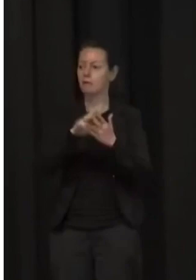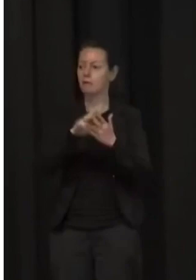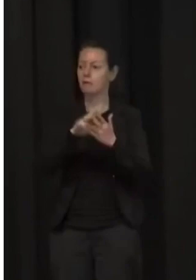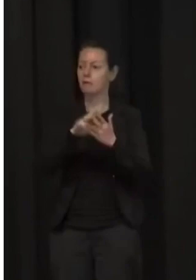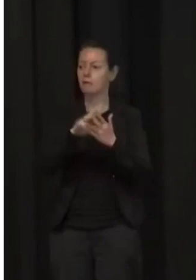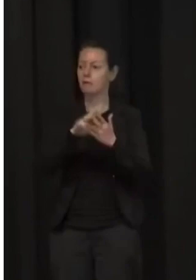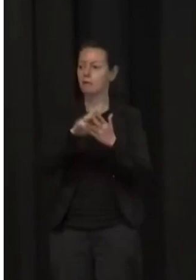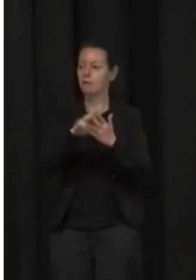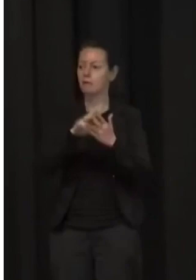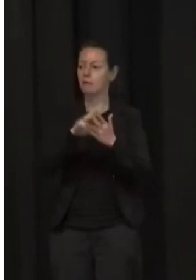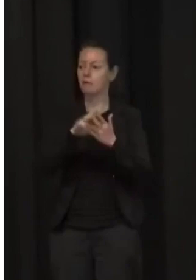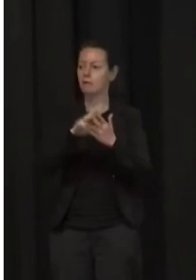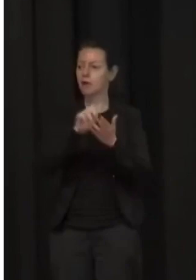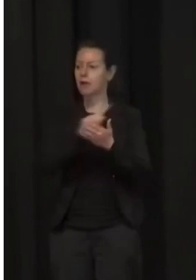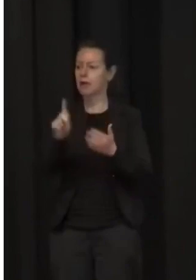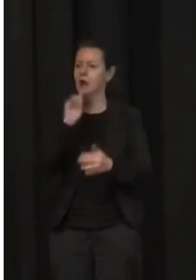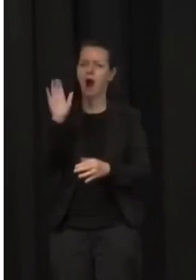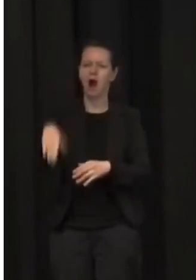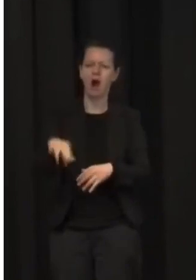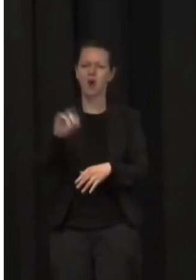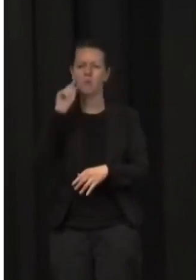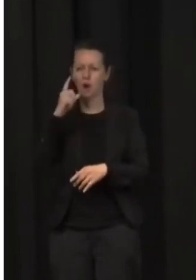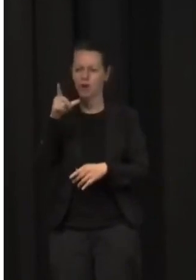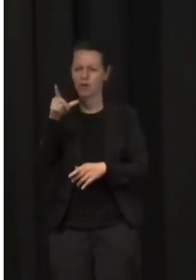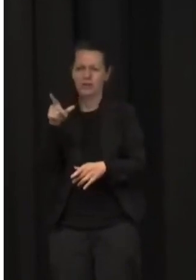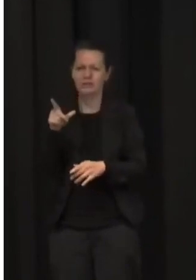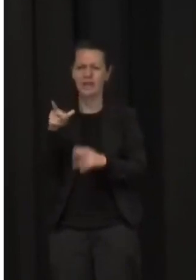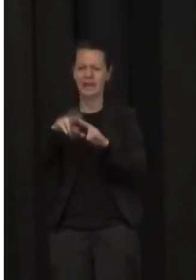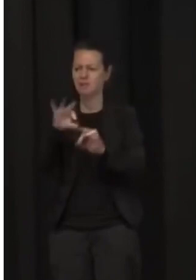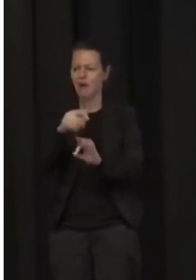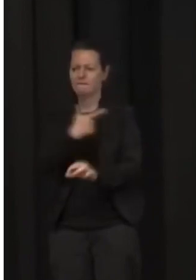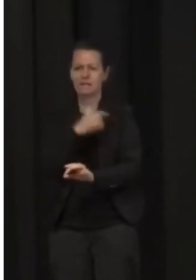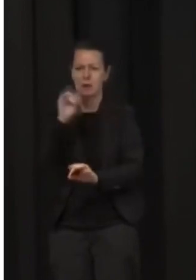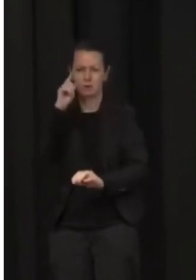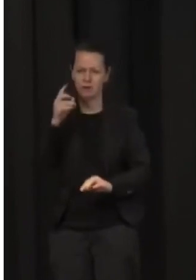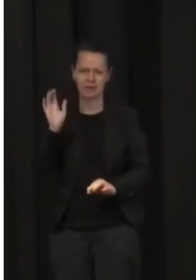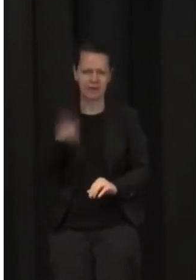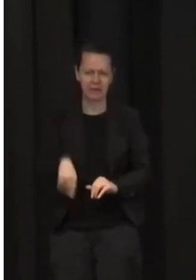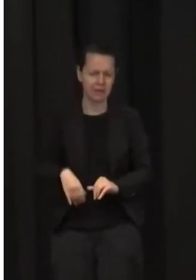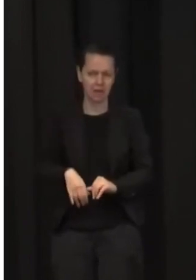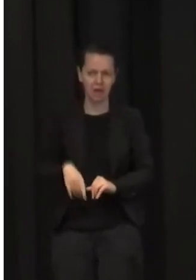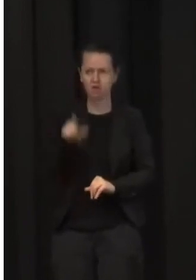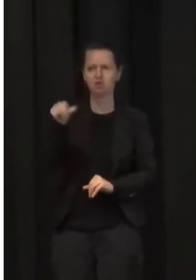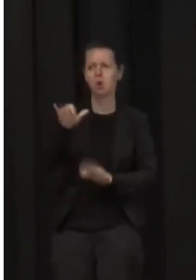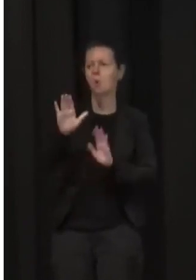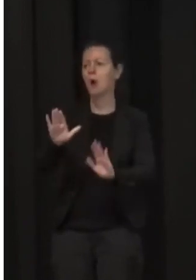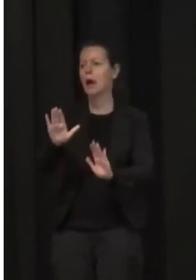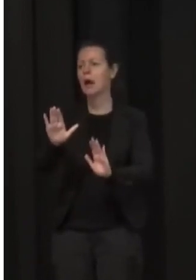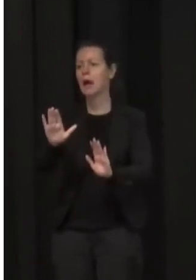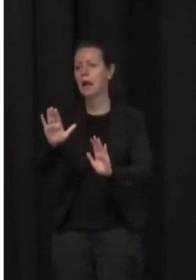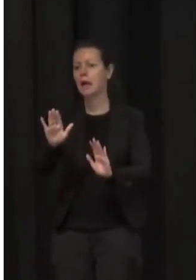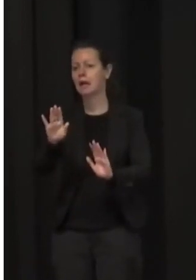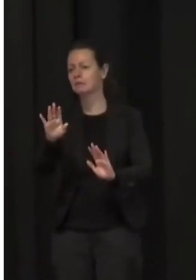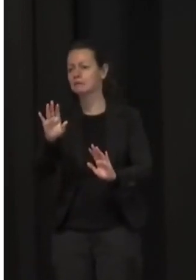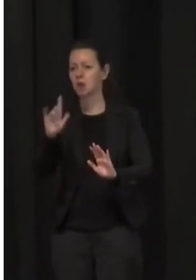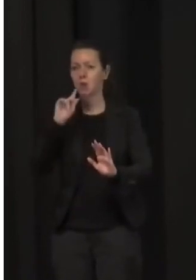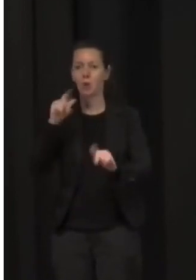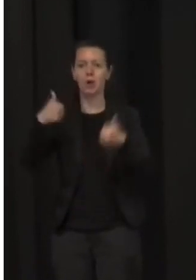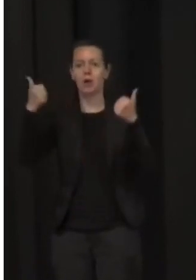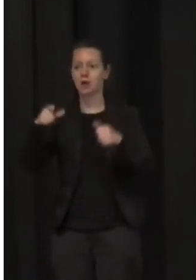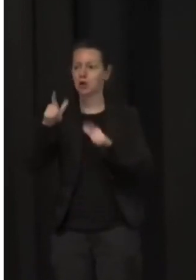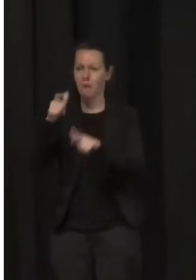You know what this means, everyone. I'll be doing that here. I'm not going to say to someone, oh, look, just wait us out, will you? Just wait 4 or 5 weeks, and then you'll be able to